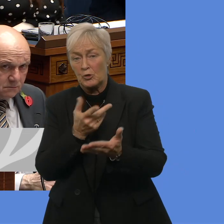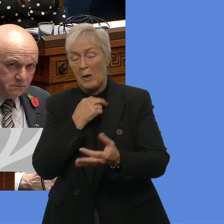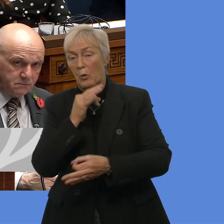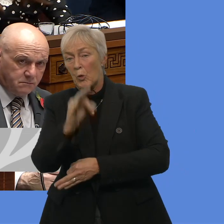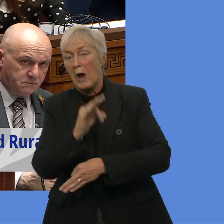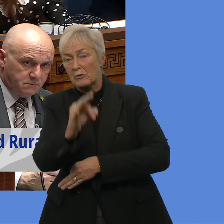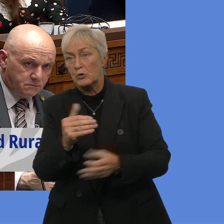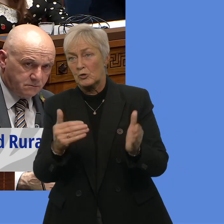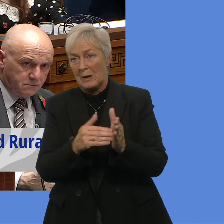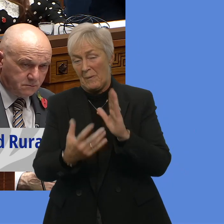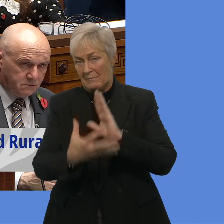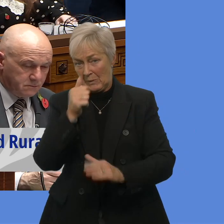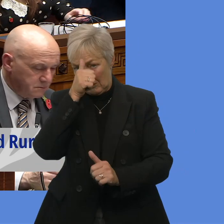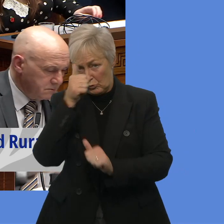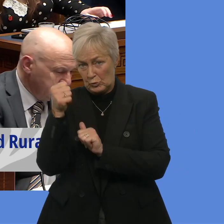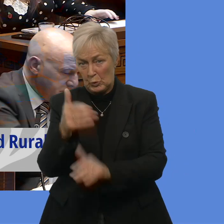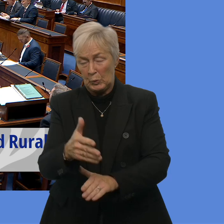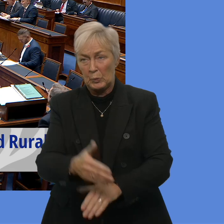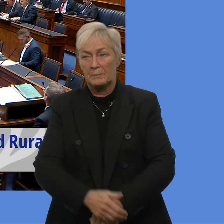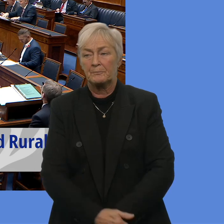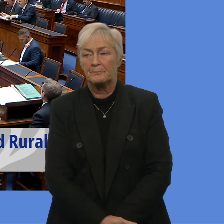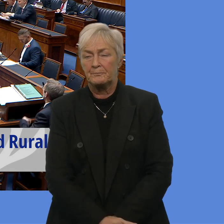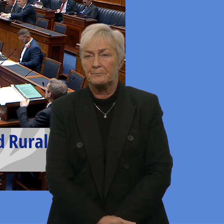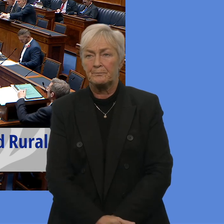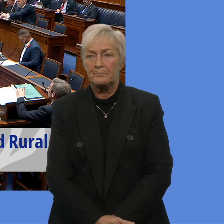back to you by the end of the week. Stuart Dixon.